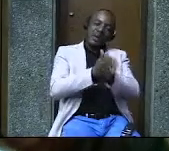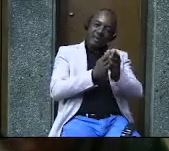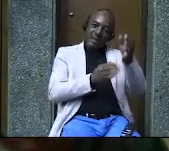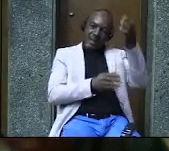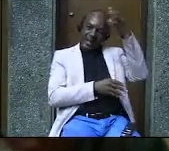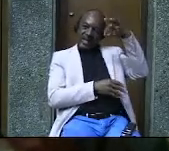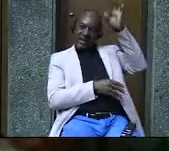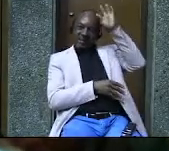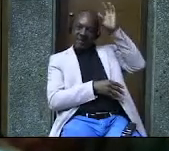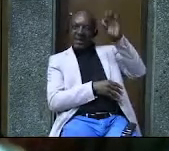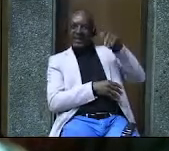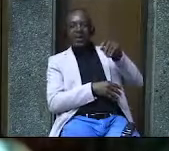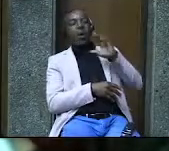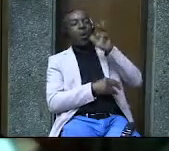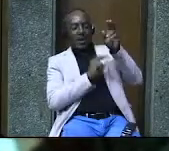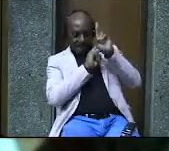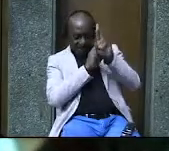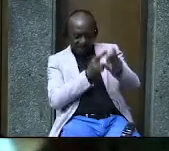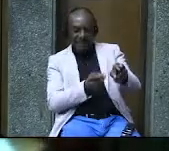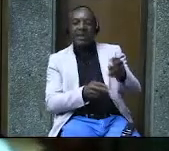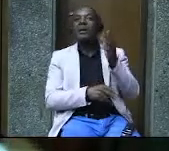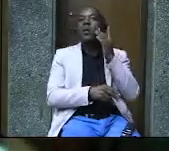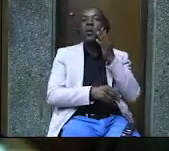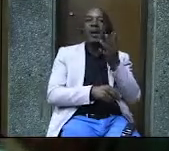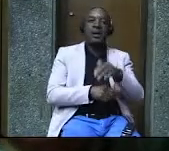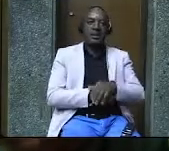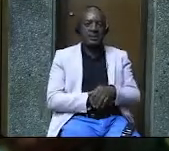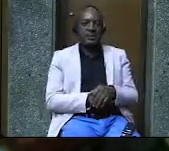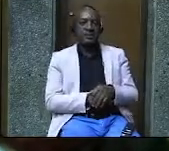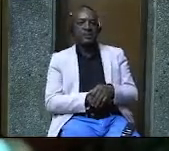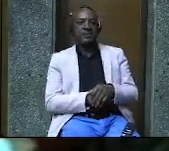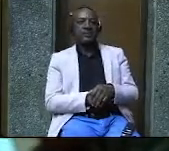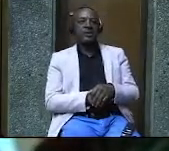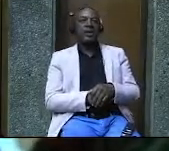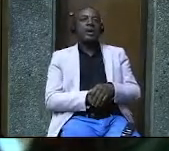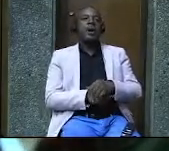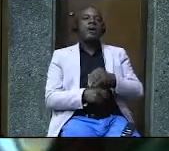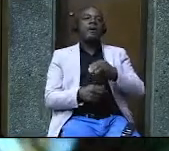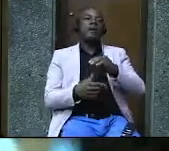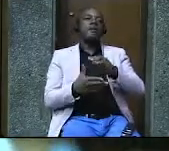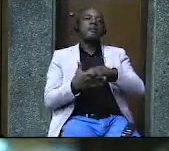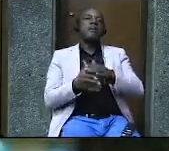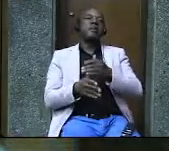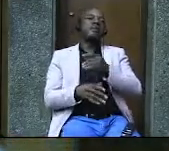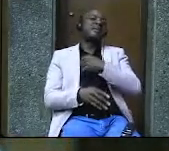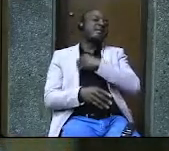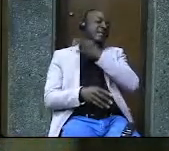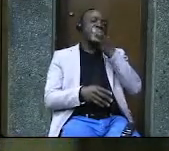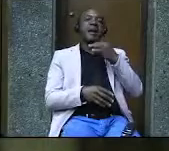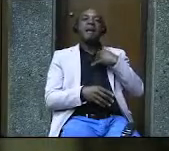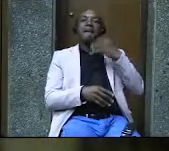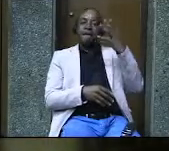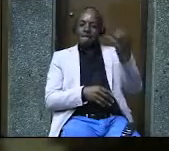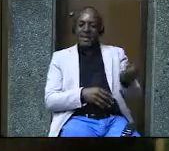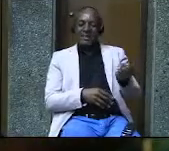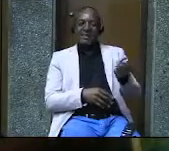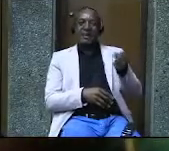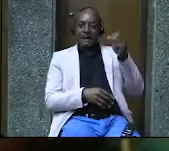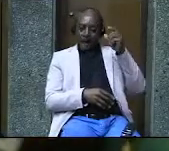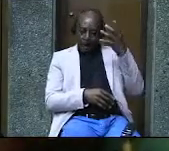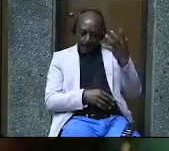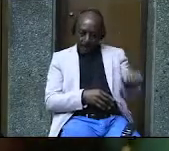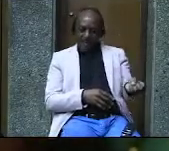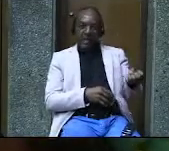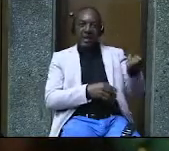i-government izosirespecta nini ngoba bathi kithi asiclaime na incwadi land restitution ngiyiphethe.